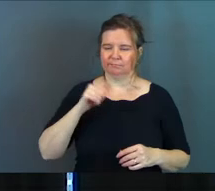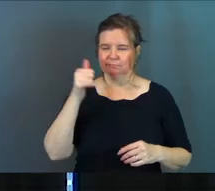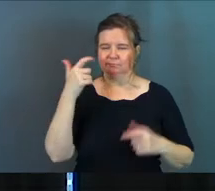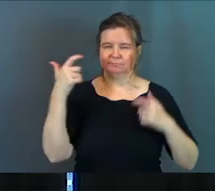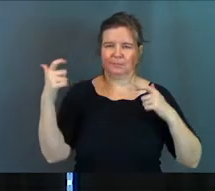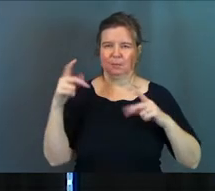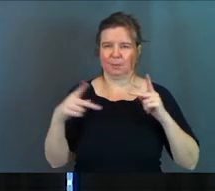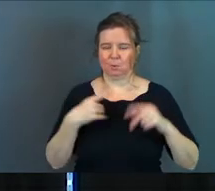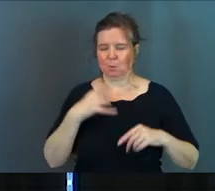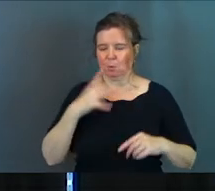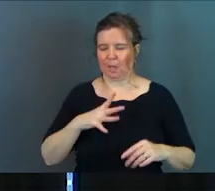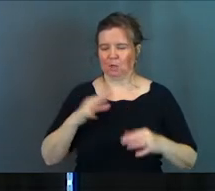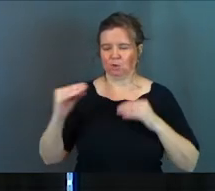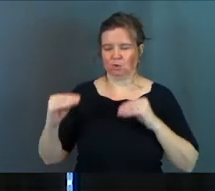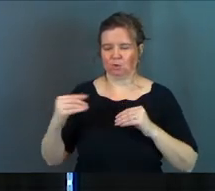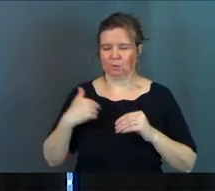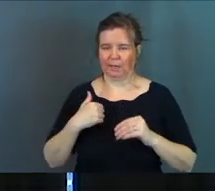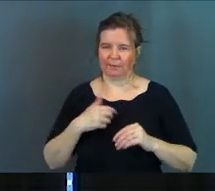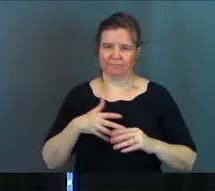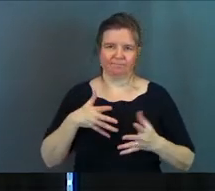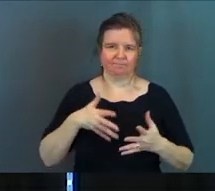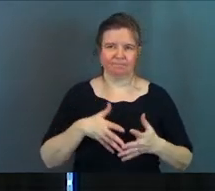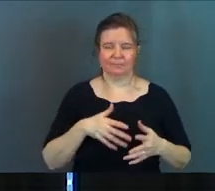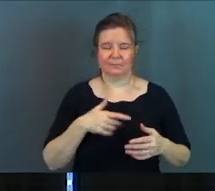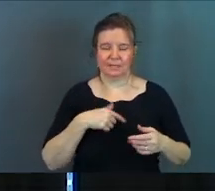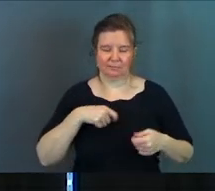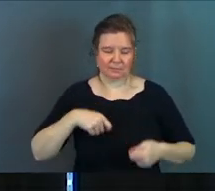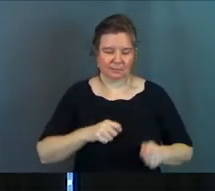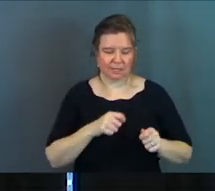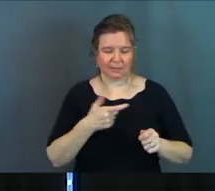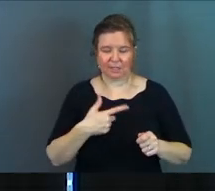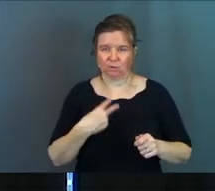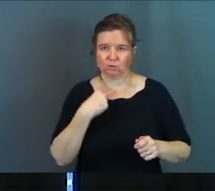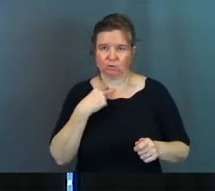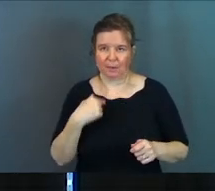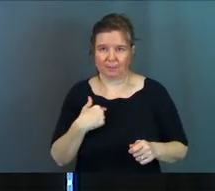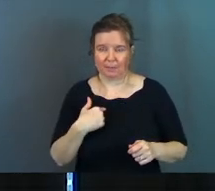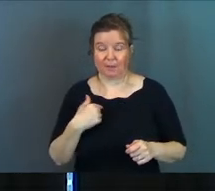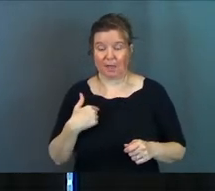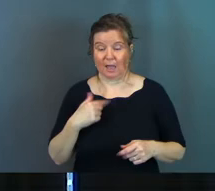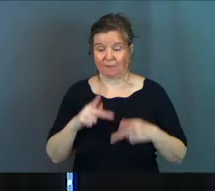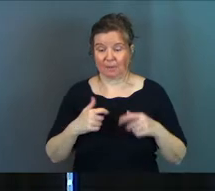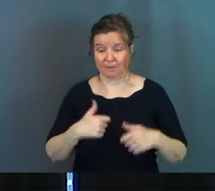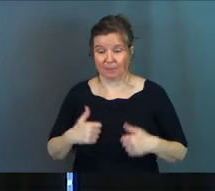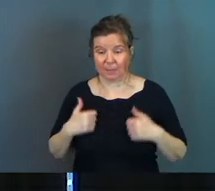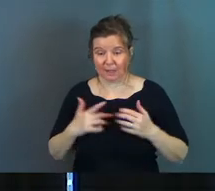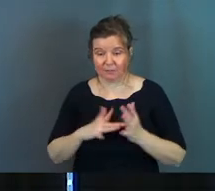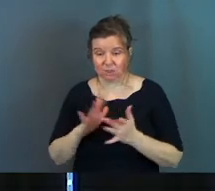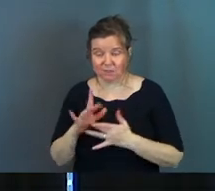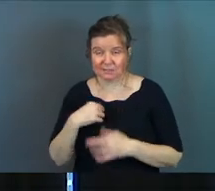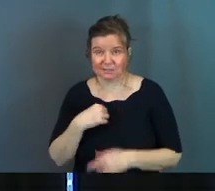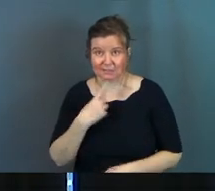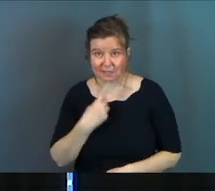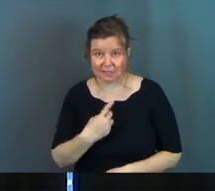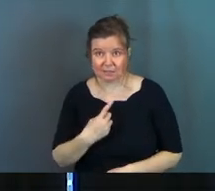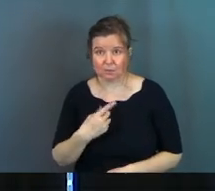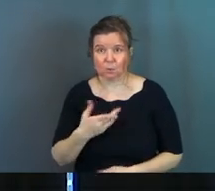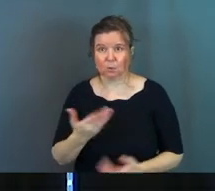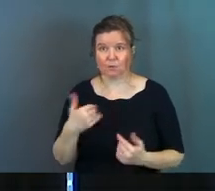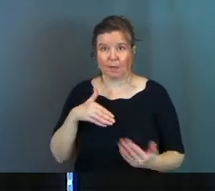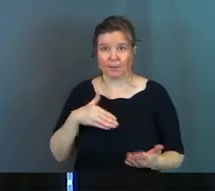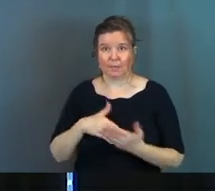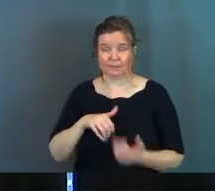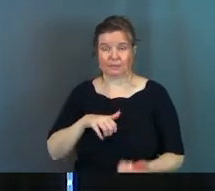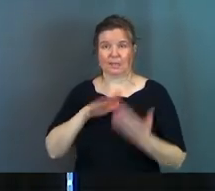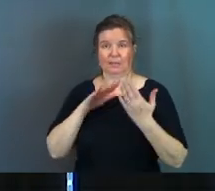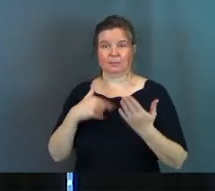hate your instructions have dug deep pits to trap me. Not only do I have people in my life, Jesus, he says, who've come